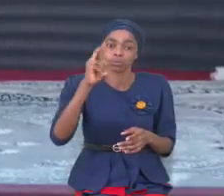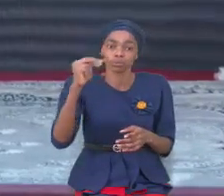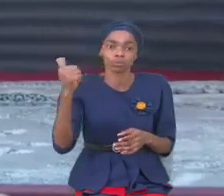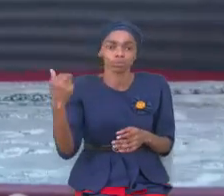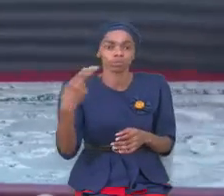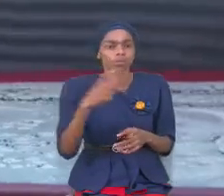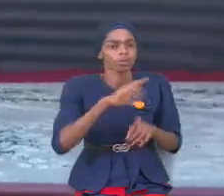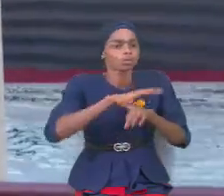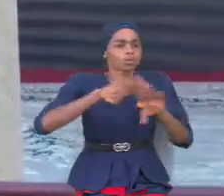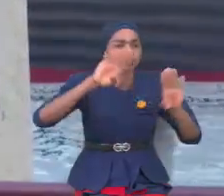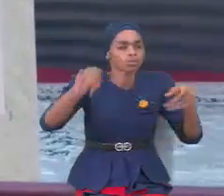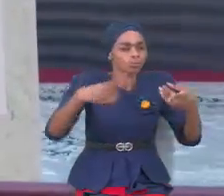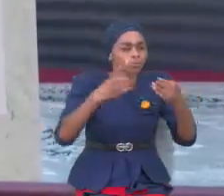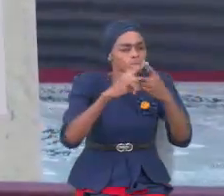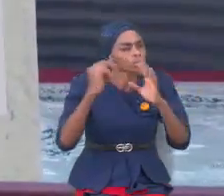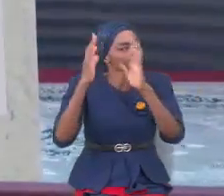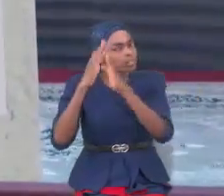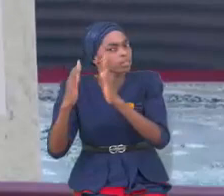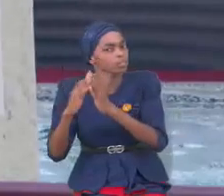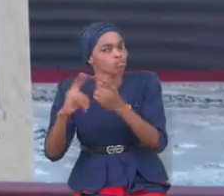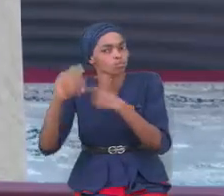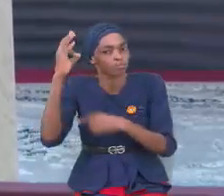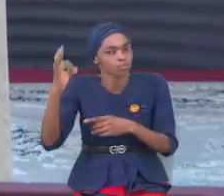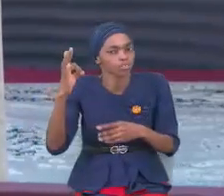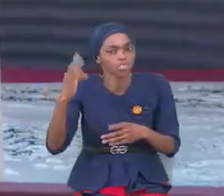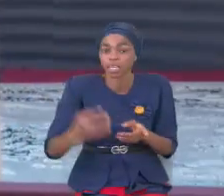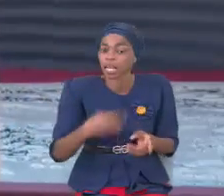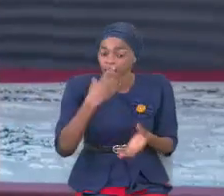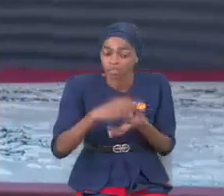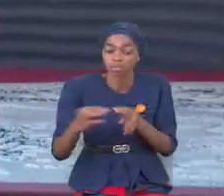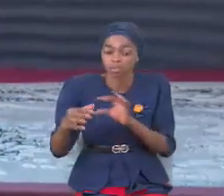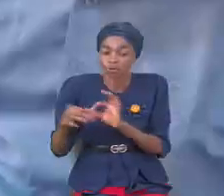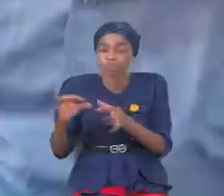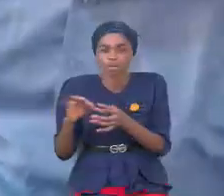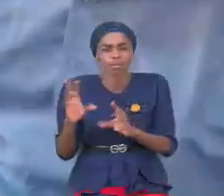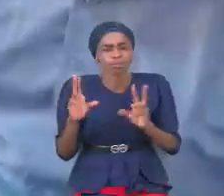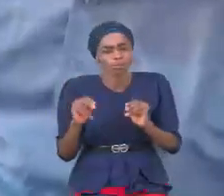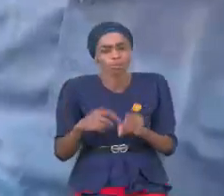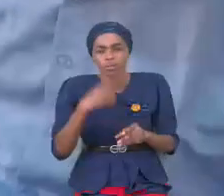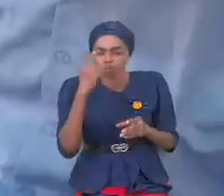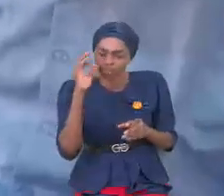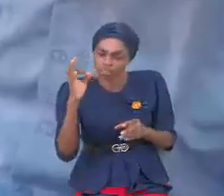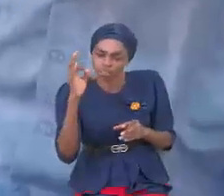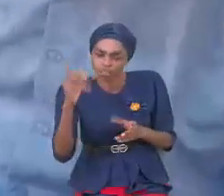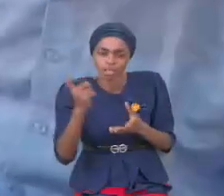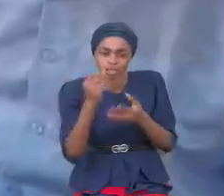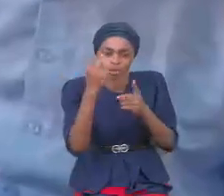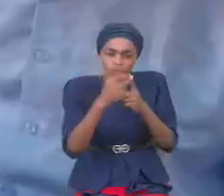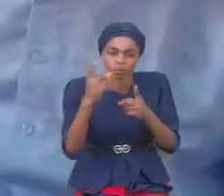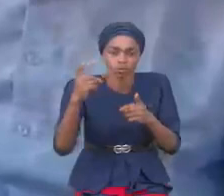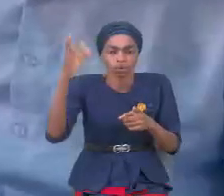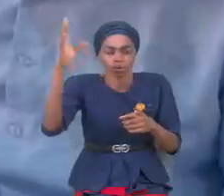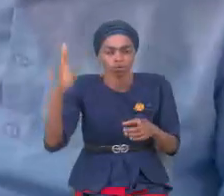and fervent kind of presentation of the word of God in Titus chapter 2. I'm reading from